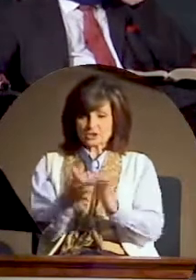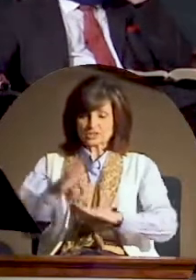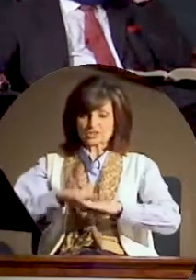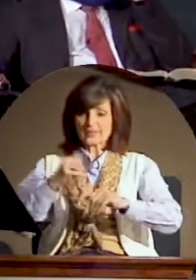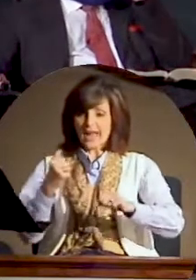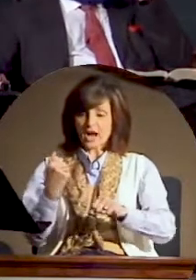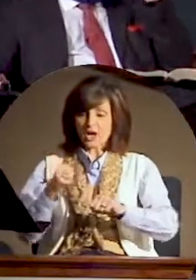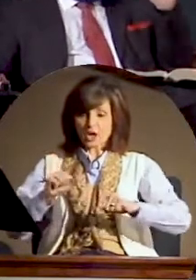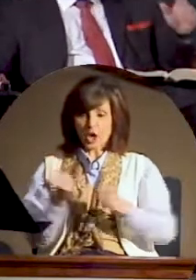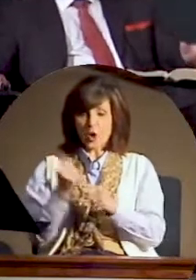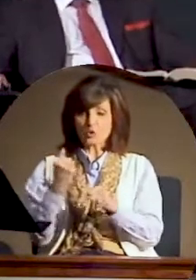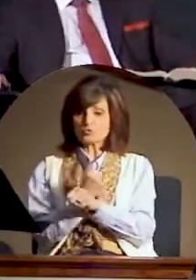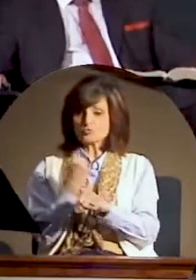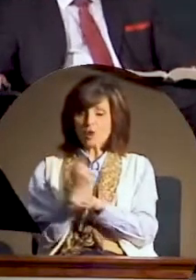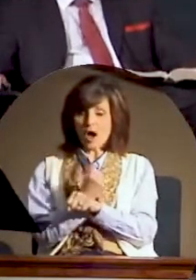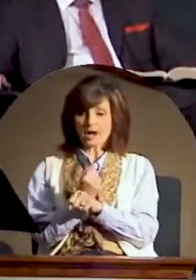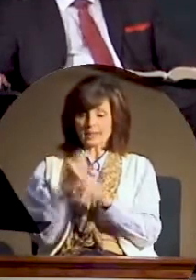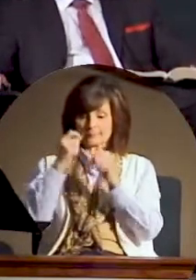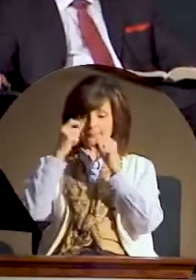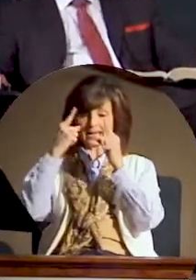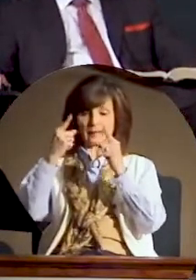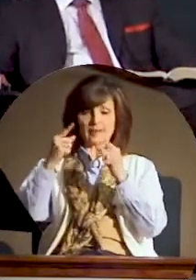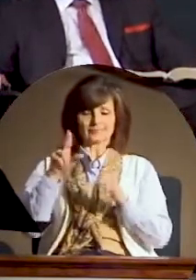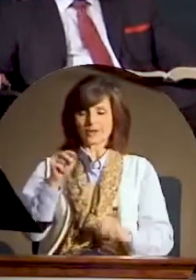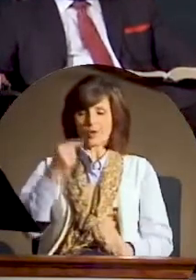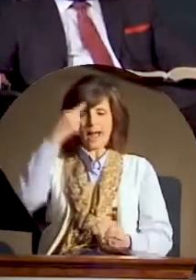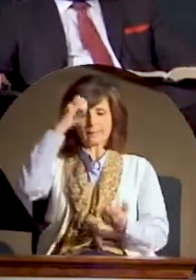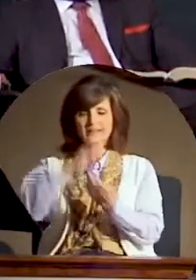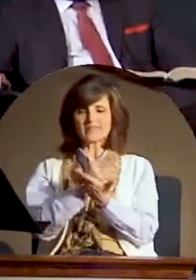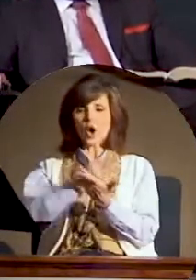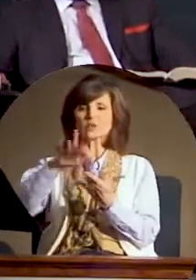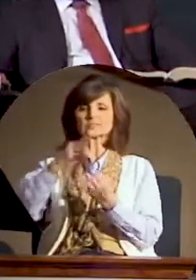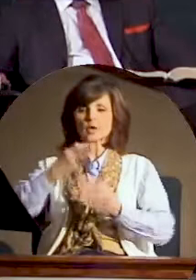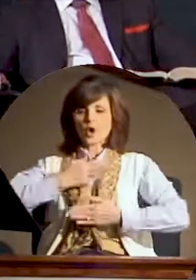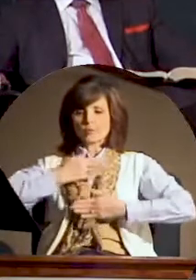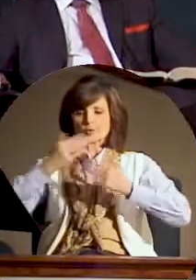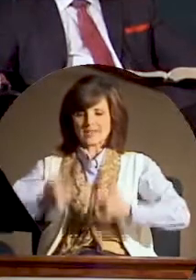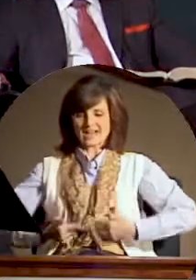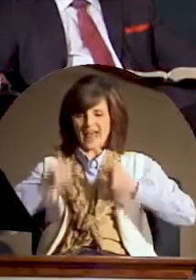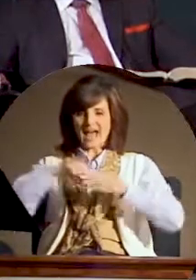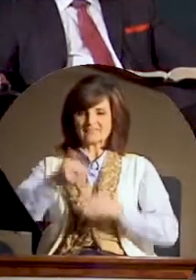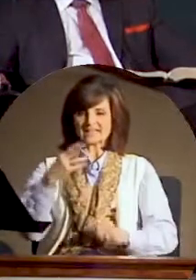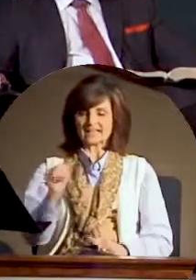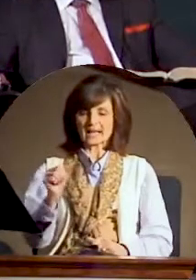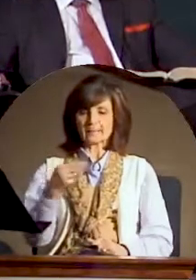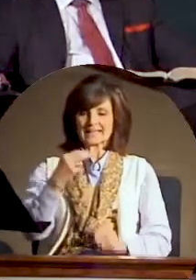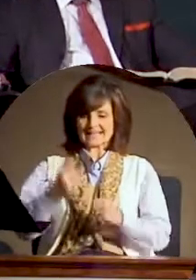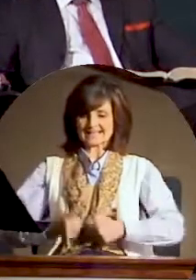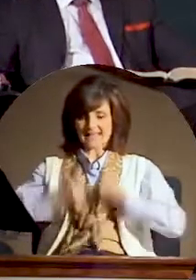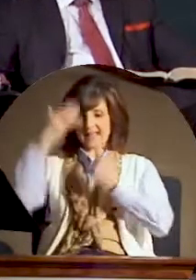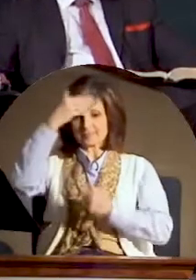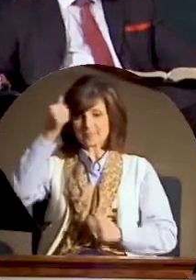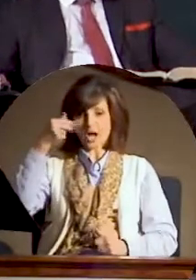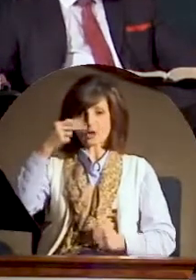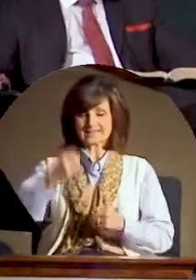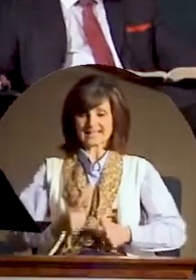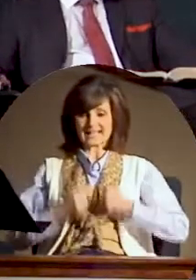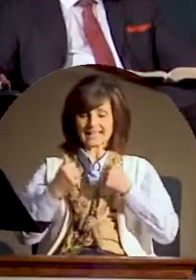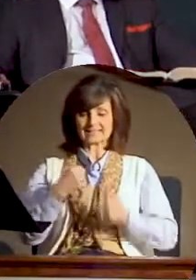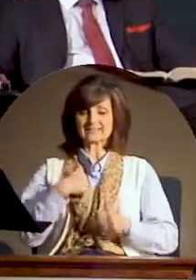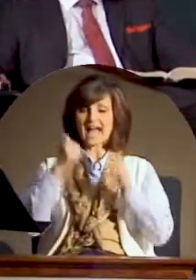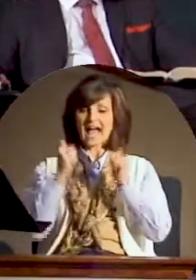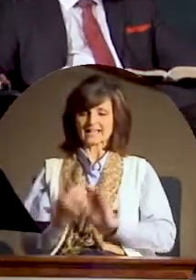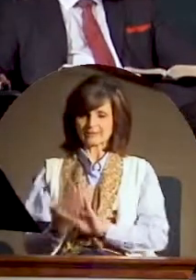believe God breathed, the Holy Ghost breathed back life into the Son of God, and he's alive, and because he lives, I